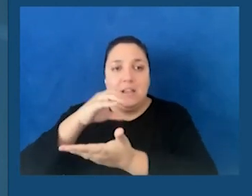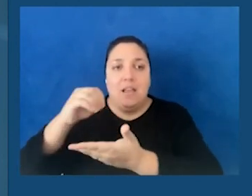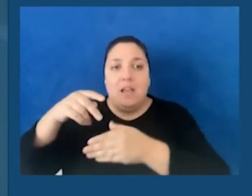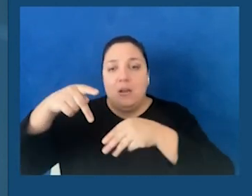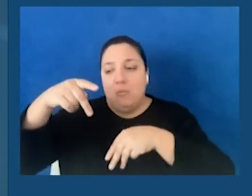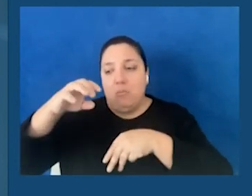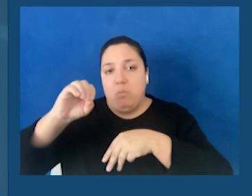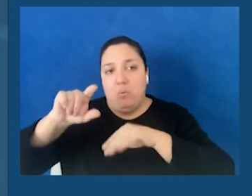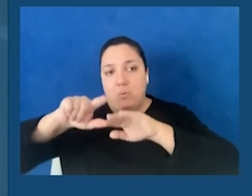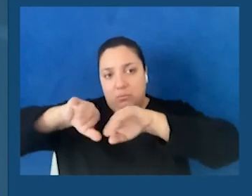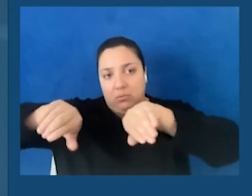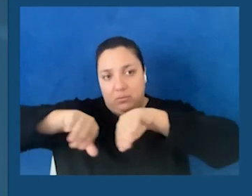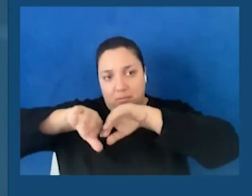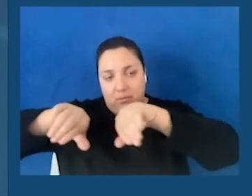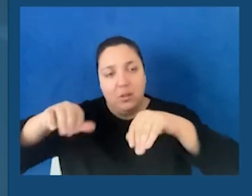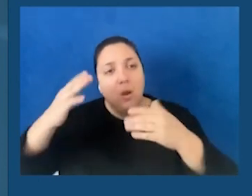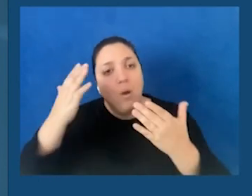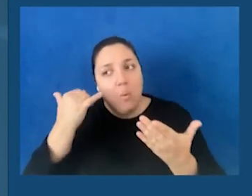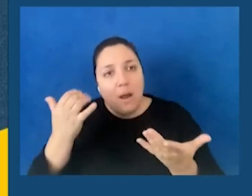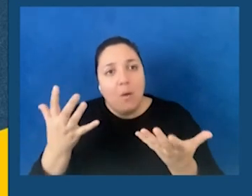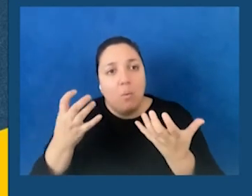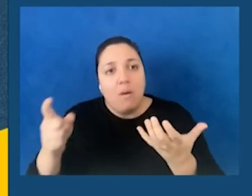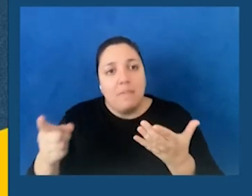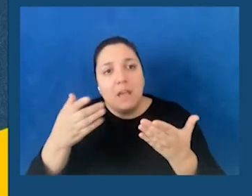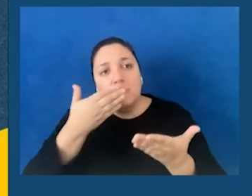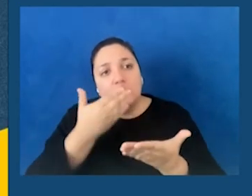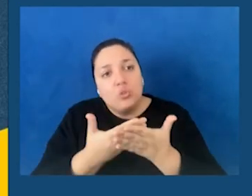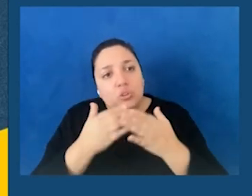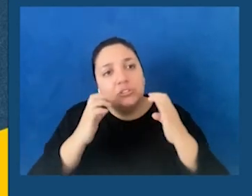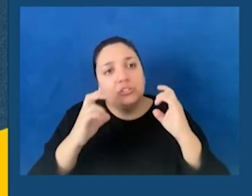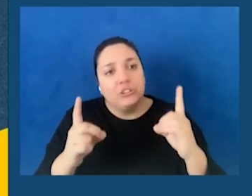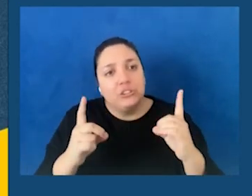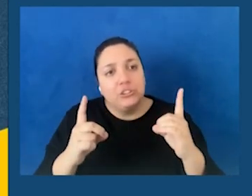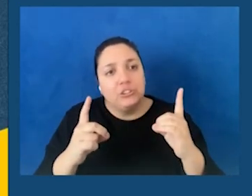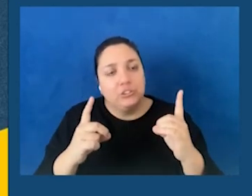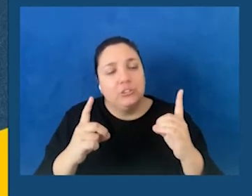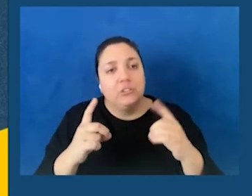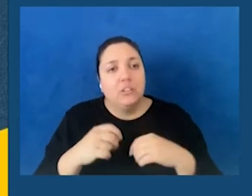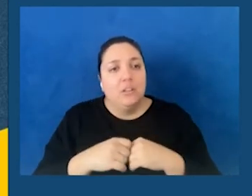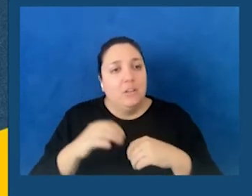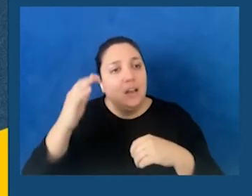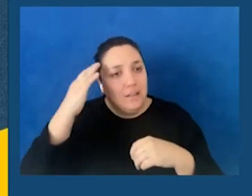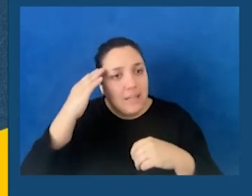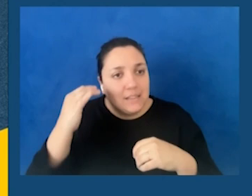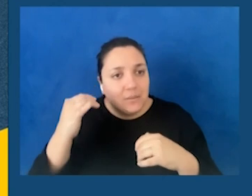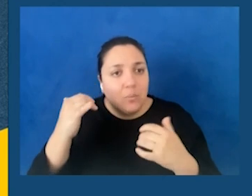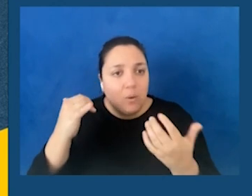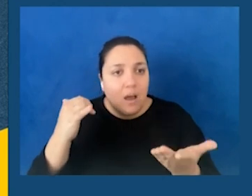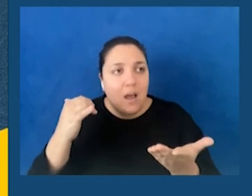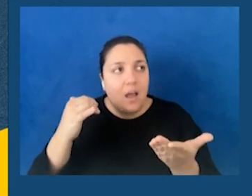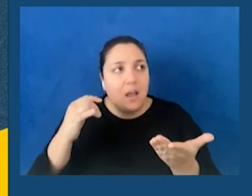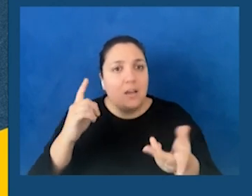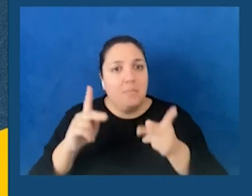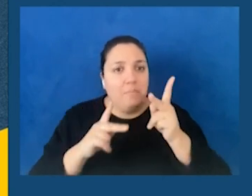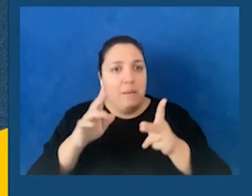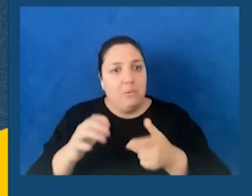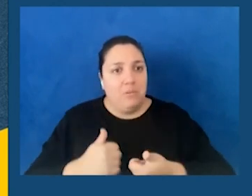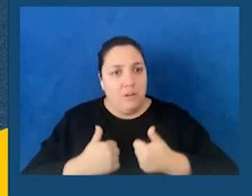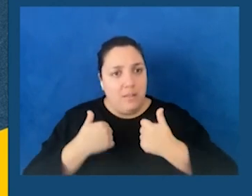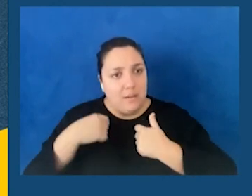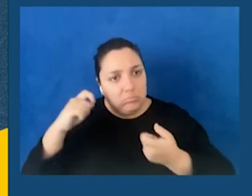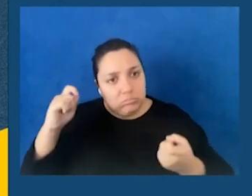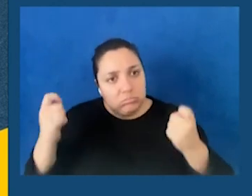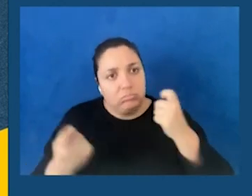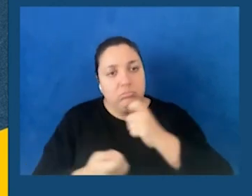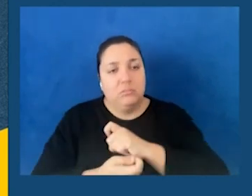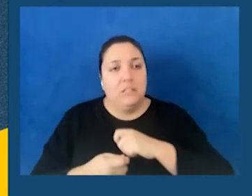And giving people the great educational opportunities is how we do that. That's how you that's how you transform people and families and people who've